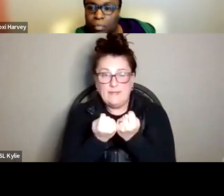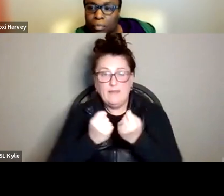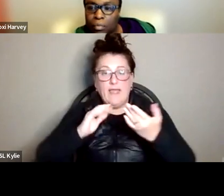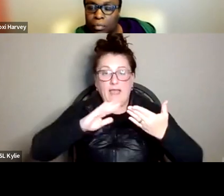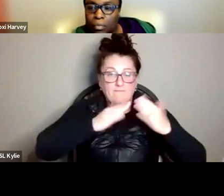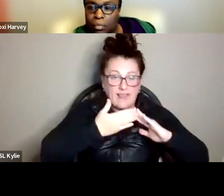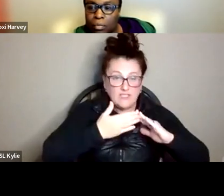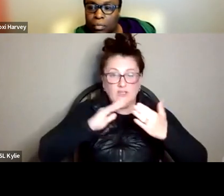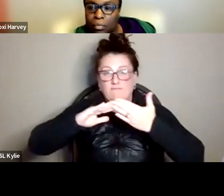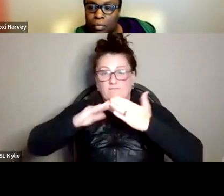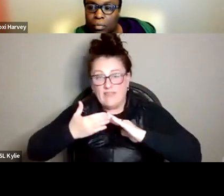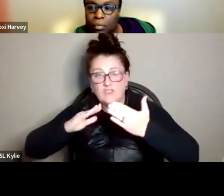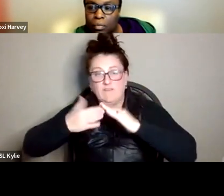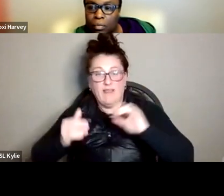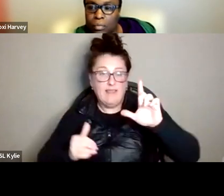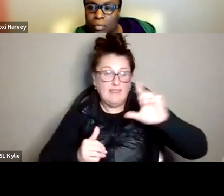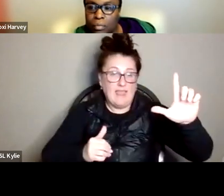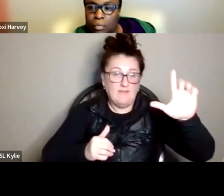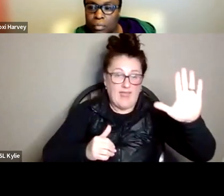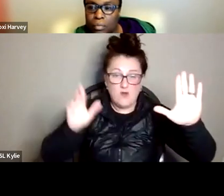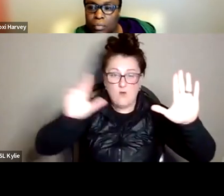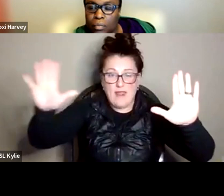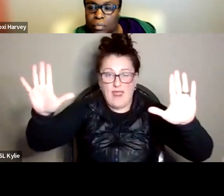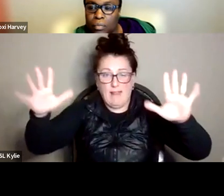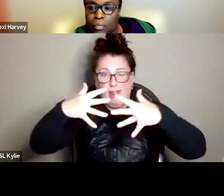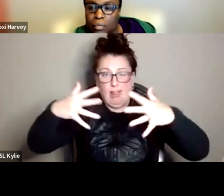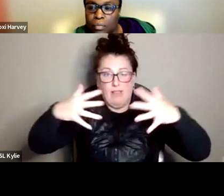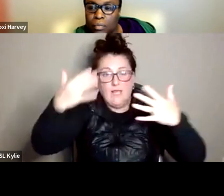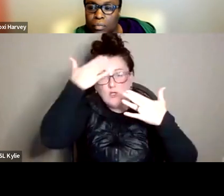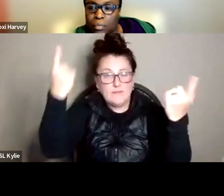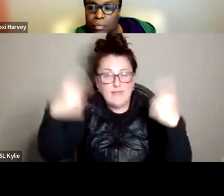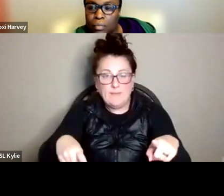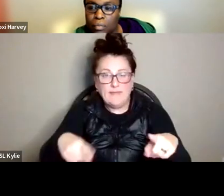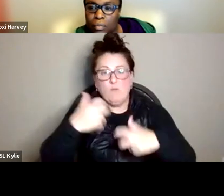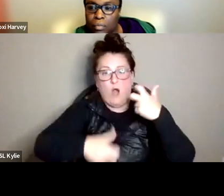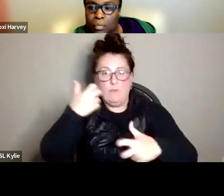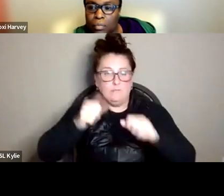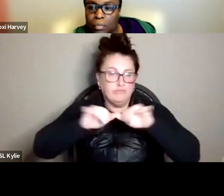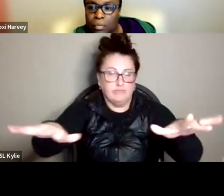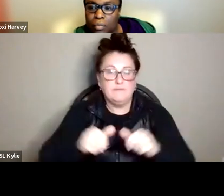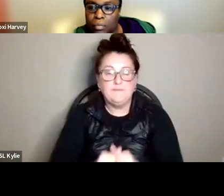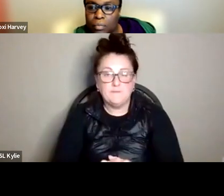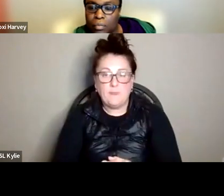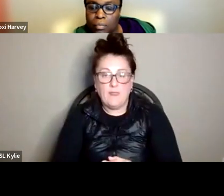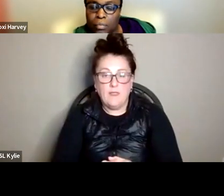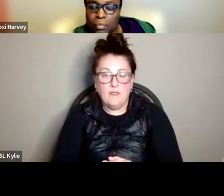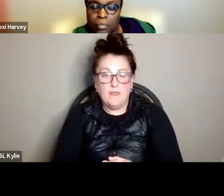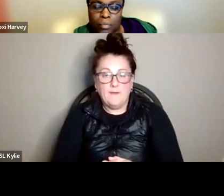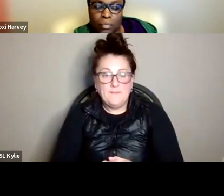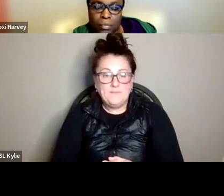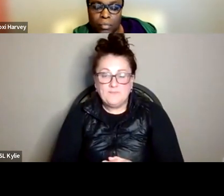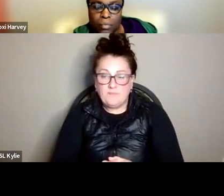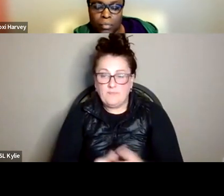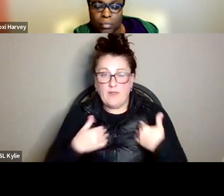the village. But if the left hand and right hand don't know what's going on, that's why you have all these problems now. You know, we have